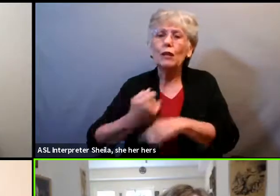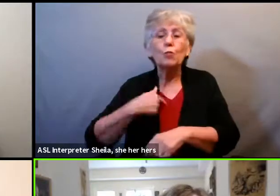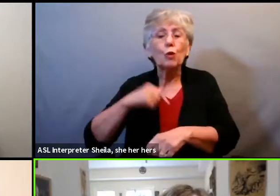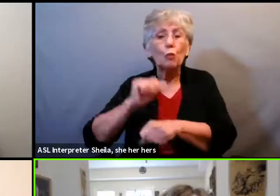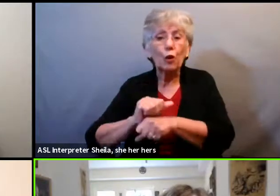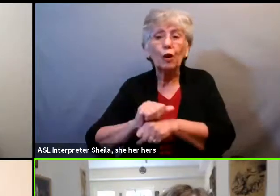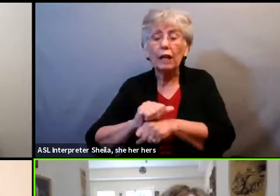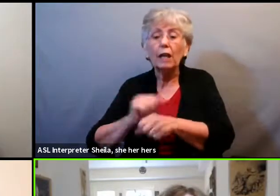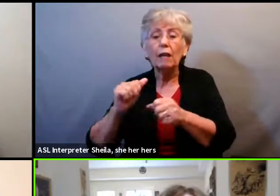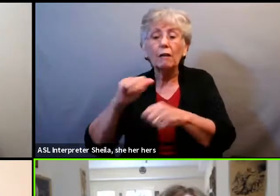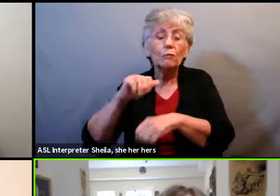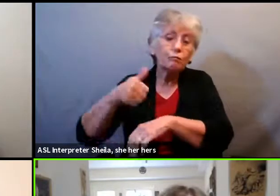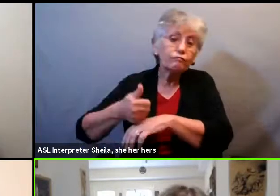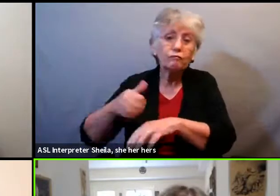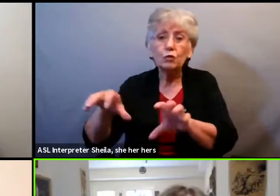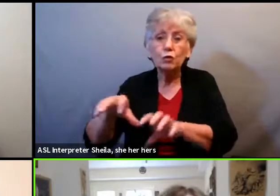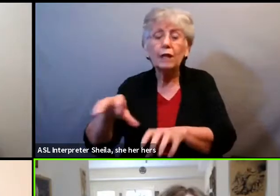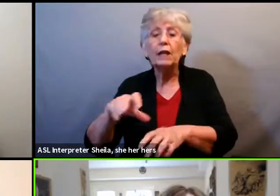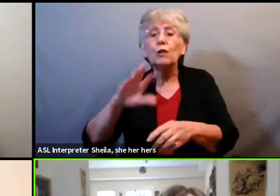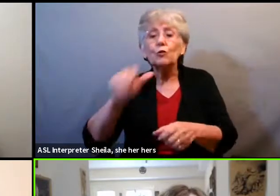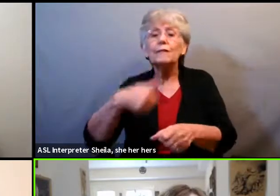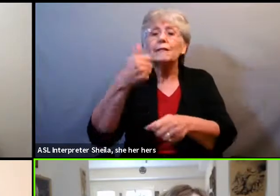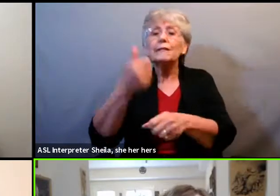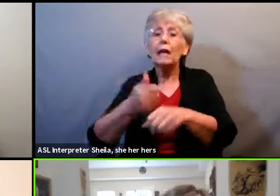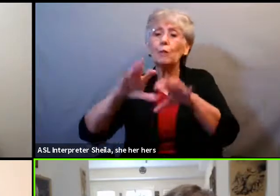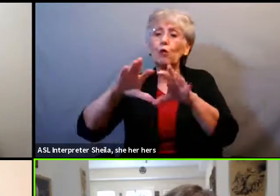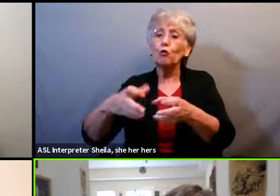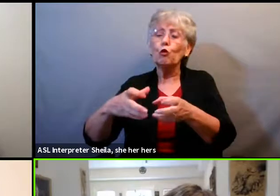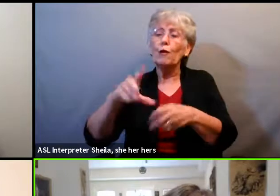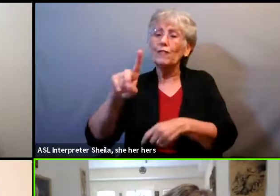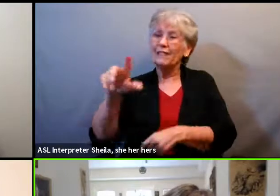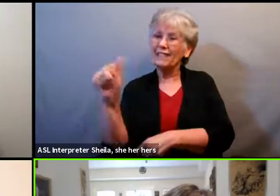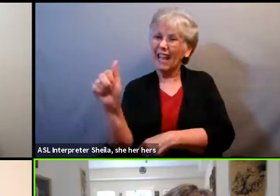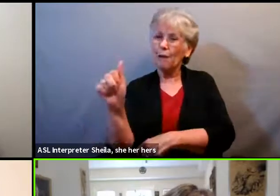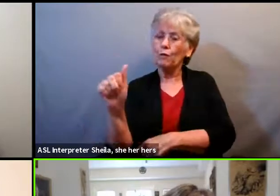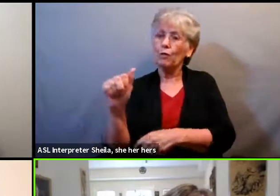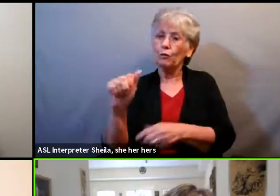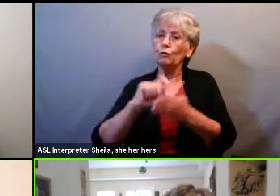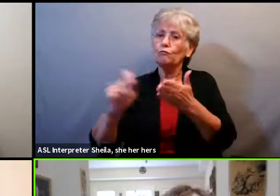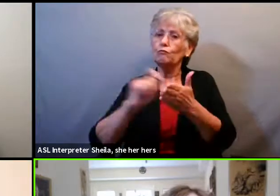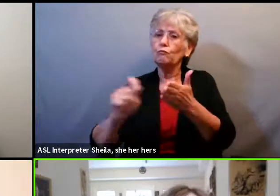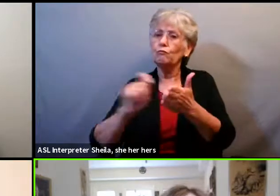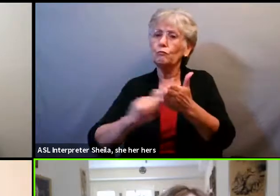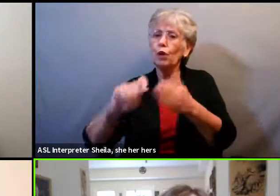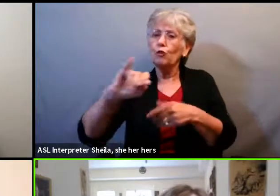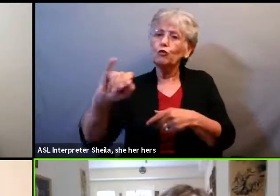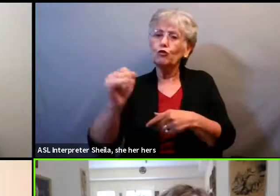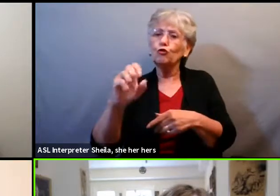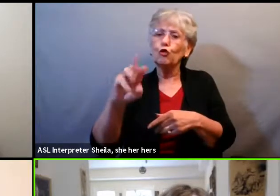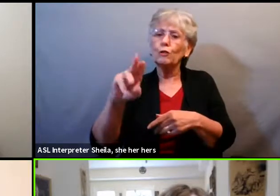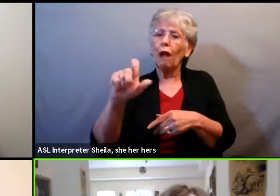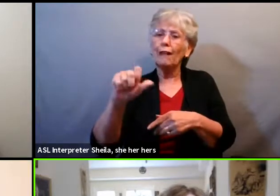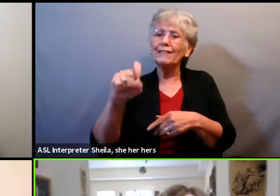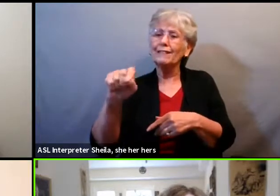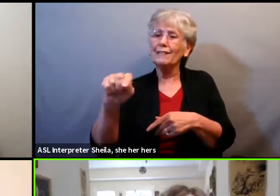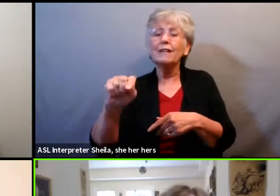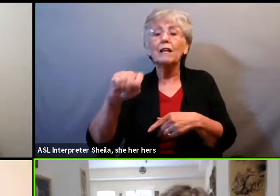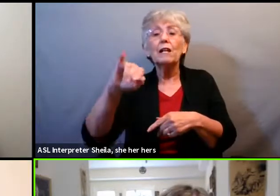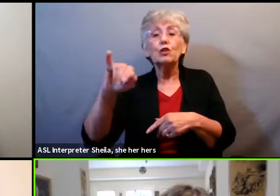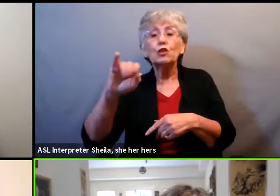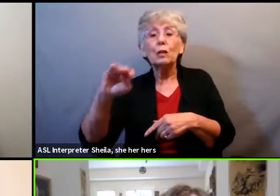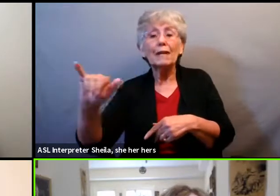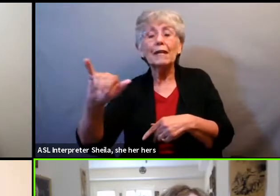to set up a group of disabled journalists, work that Jimmy Lebrecht and others are doing, bringing together